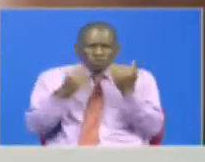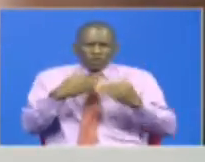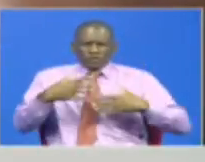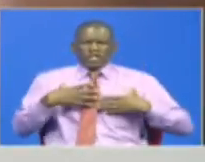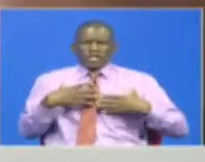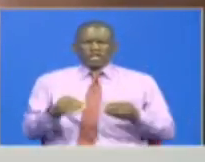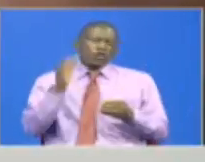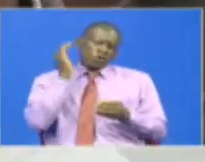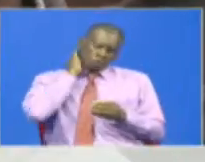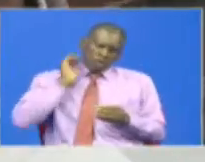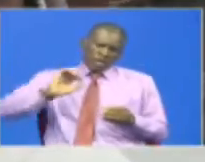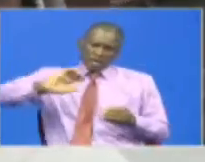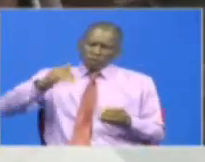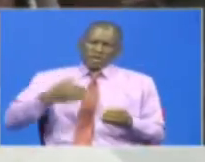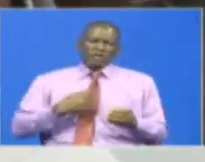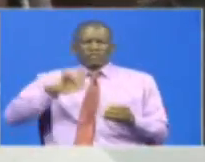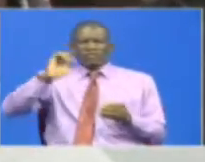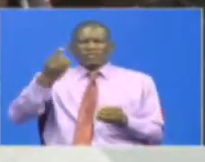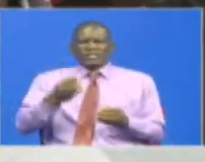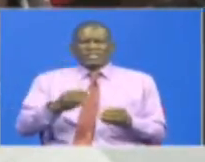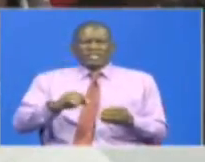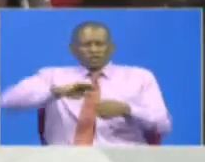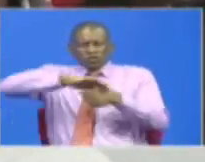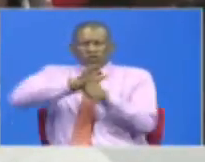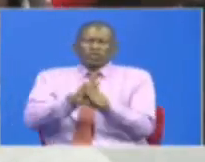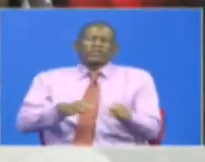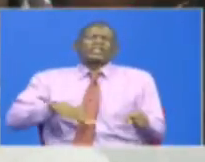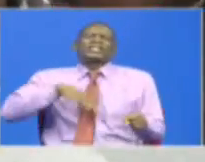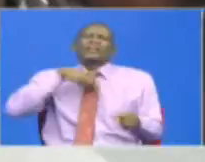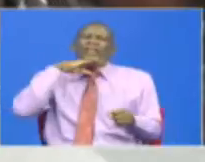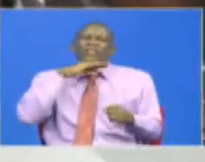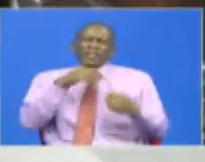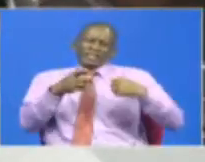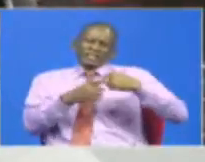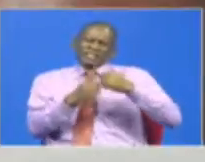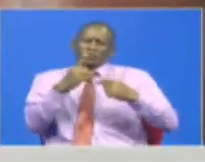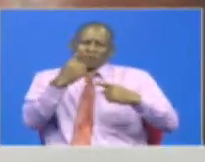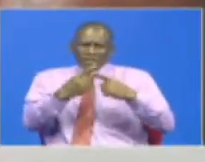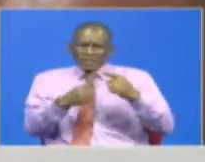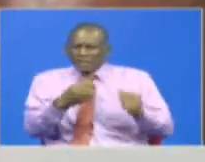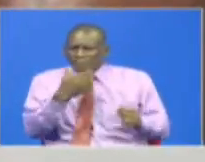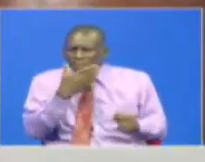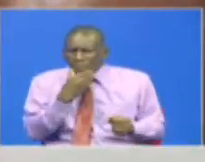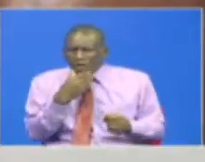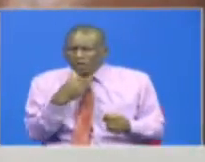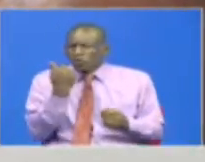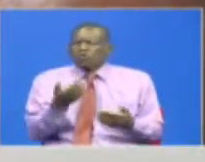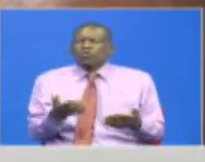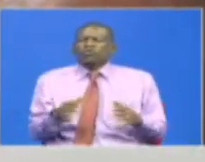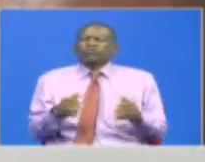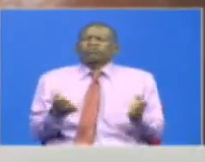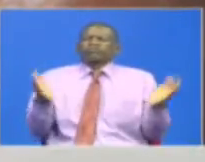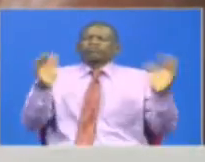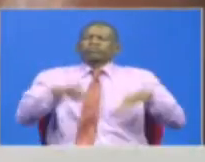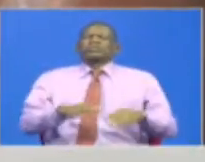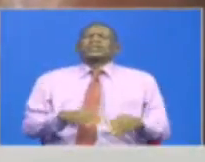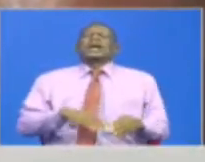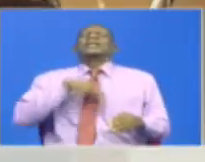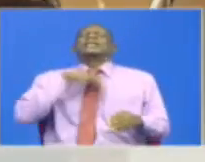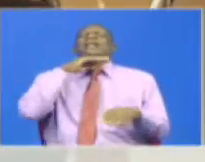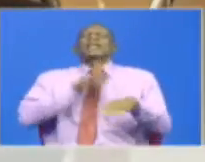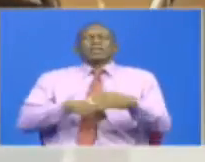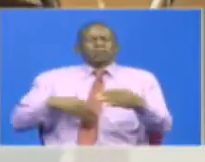also recorded its first COVID-19 related death, a 61-year-old man who collapsed and died on arrival to